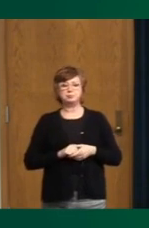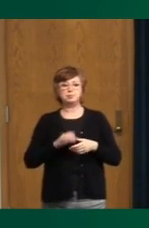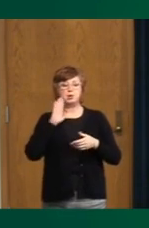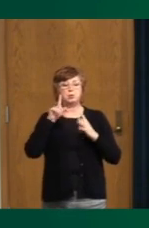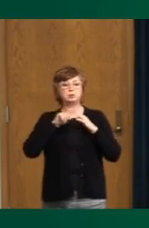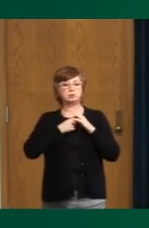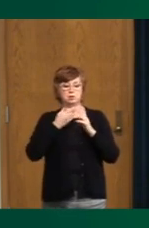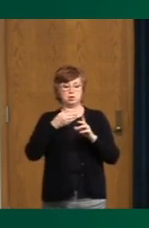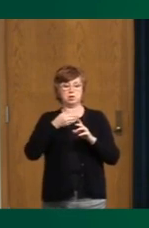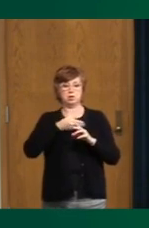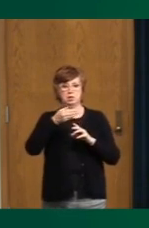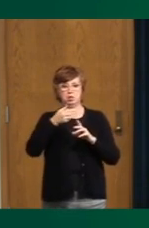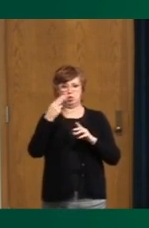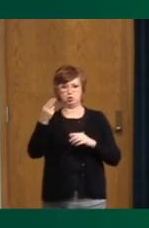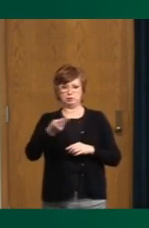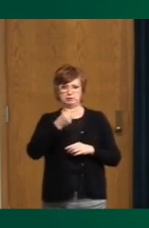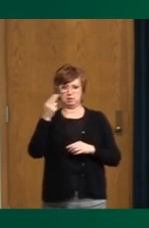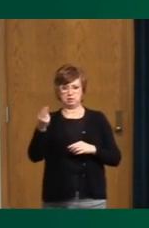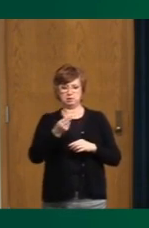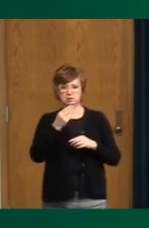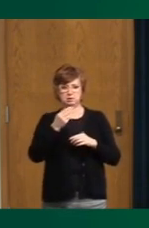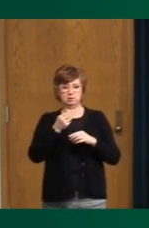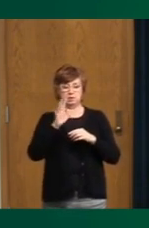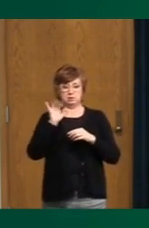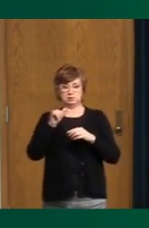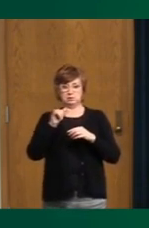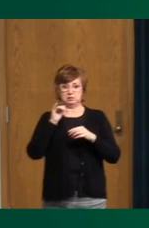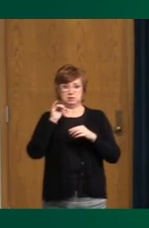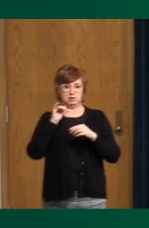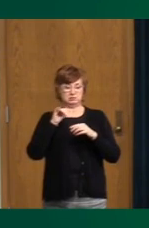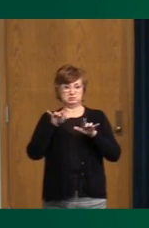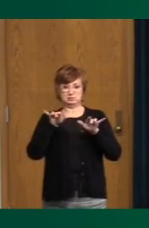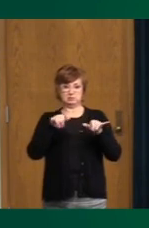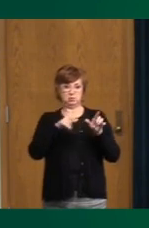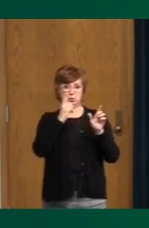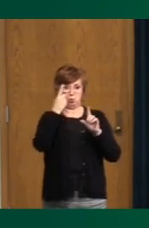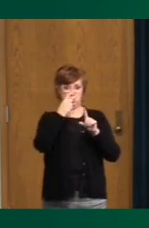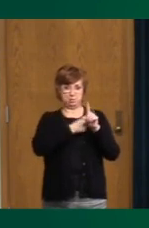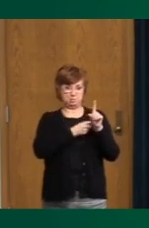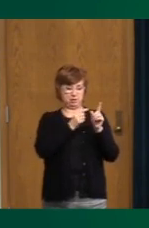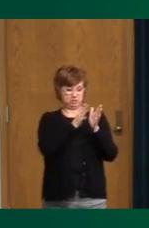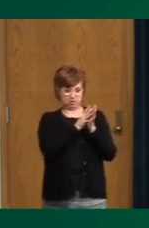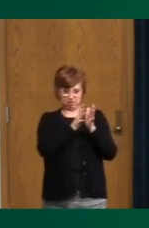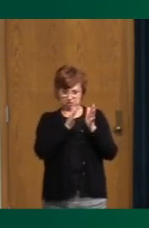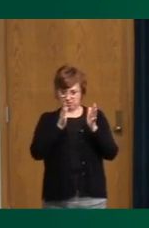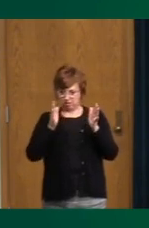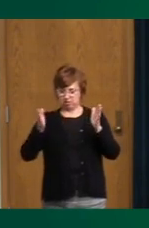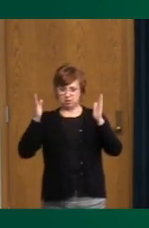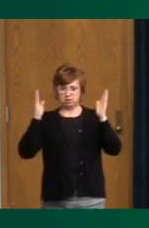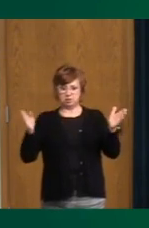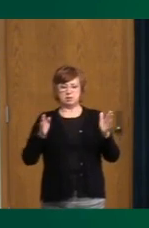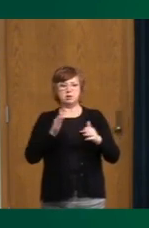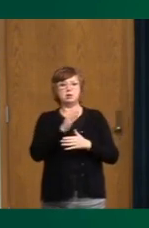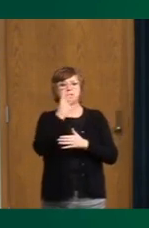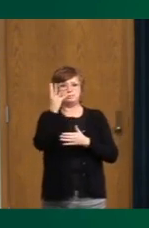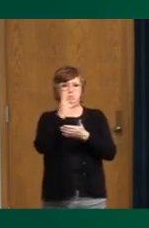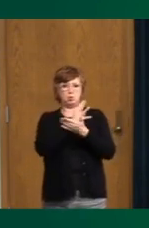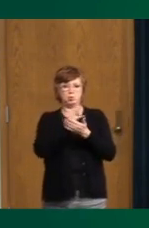previously announced measures will remain in effect until December the 17th, 1 month from today, 4 weeks from this